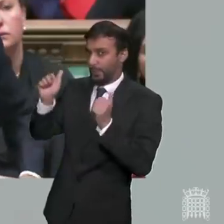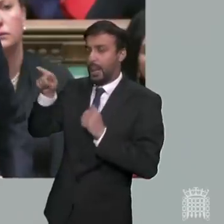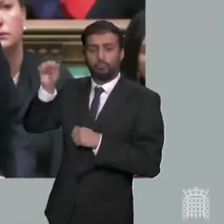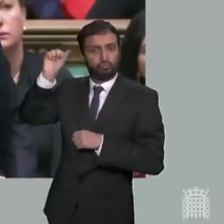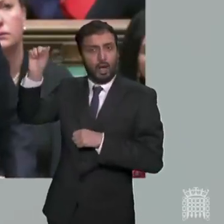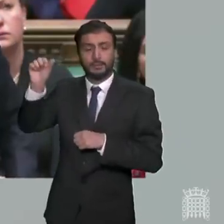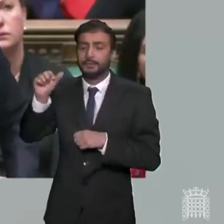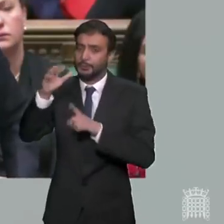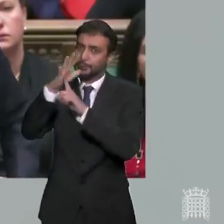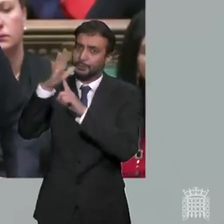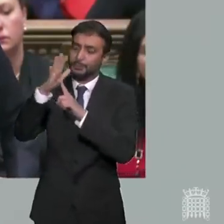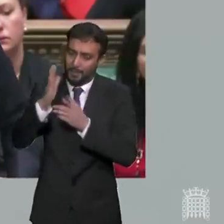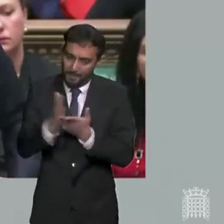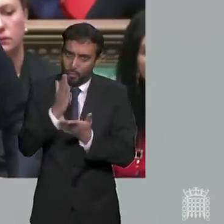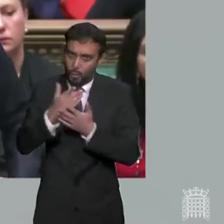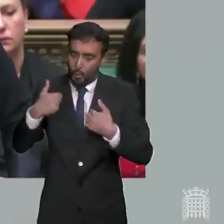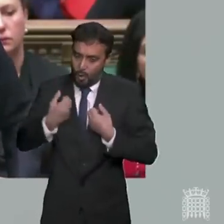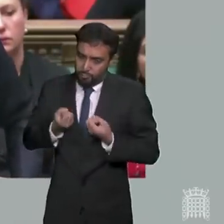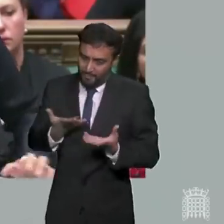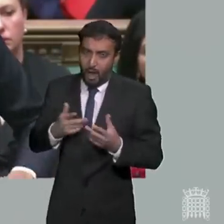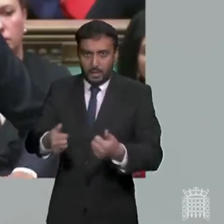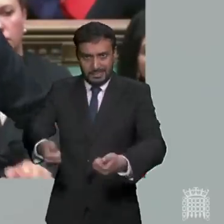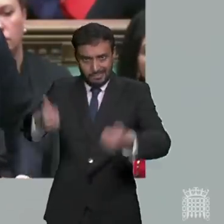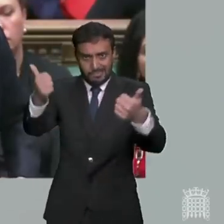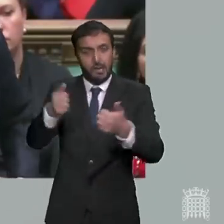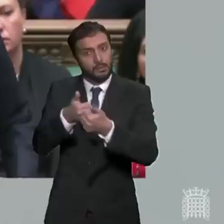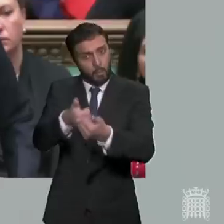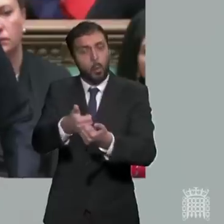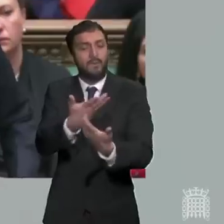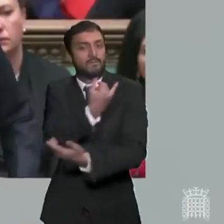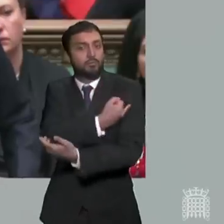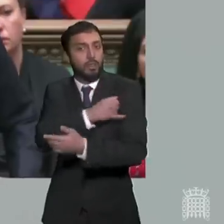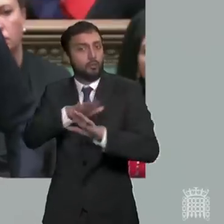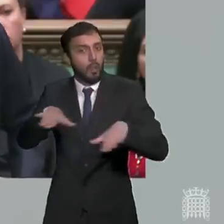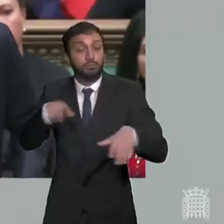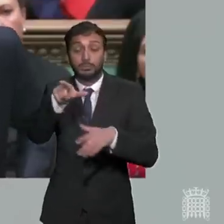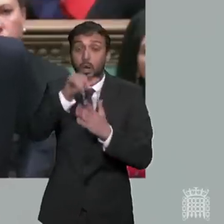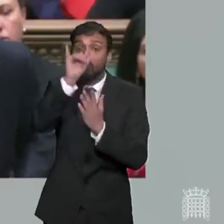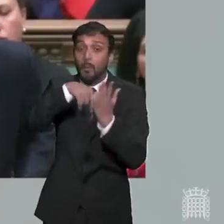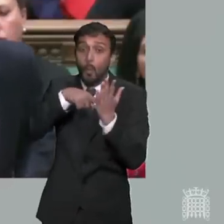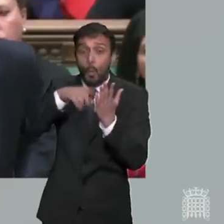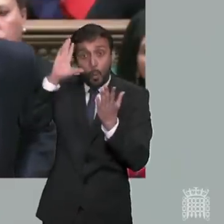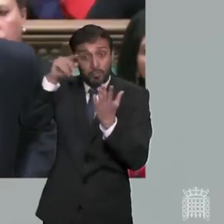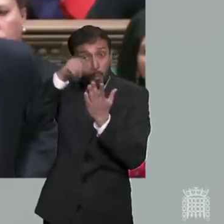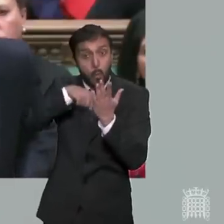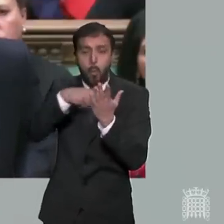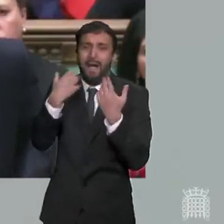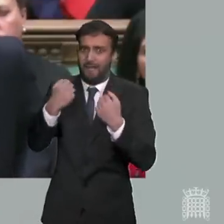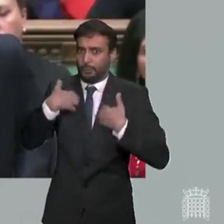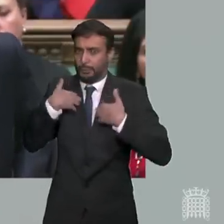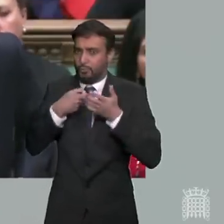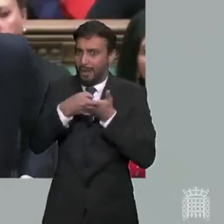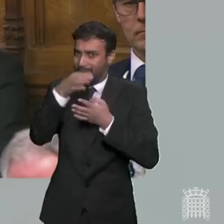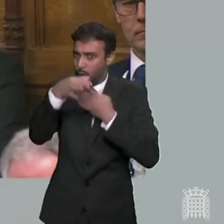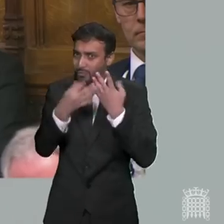we do provide good quality support to vulnerable children. The report has a lot of interesting suggestions in it, and he's right, and I can commit to him, we will